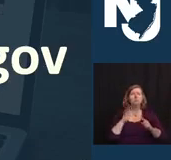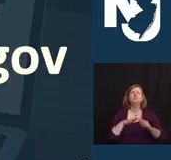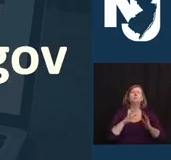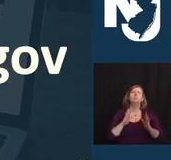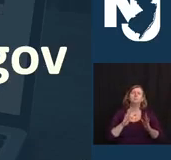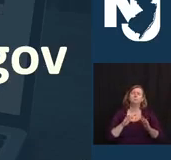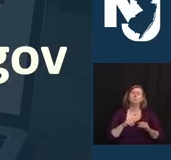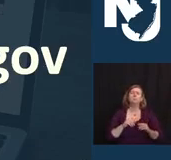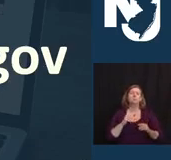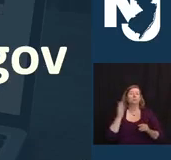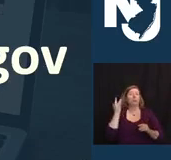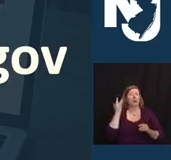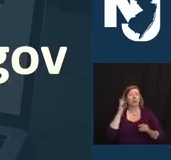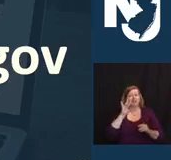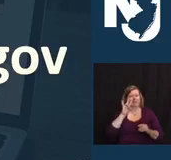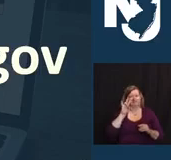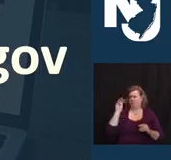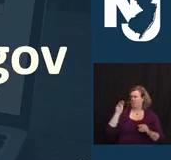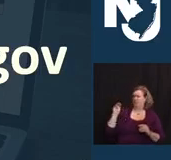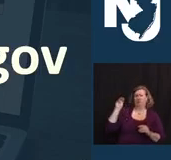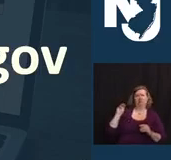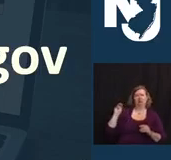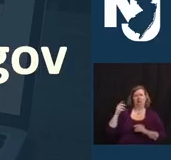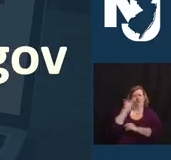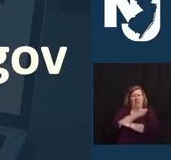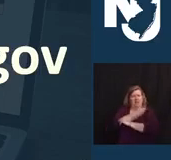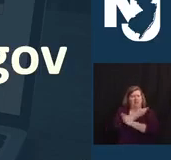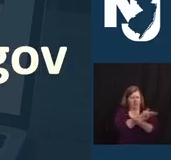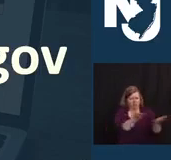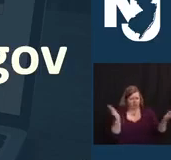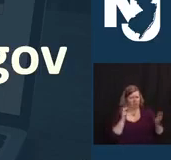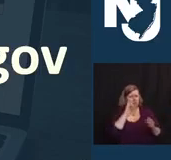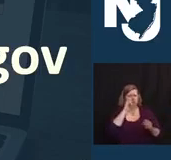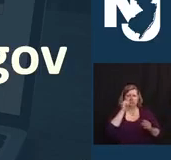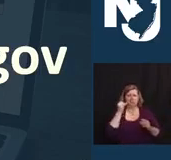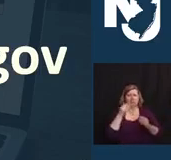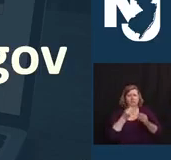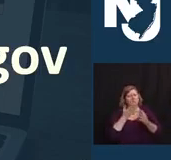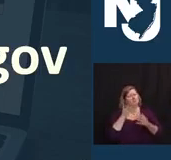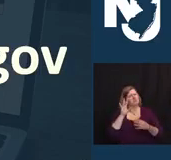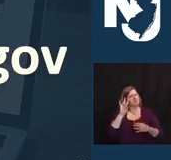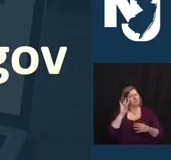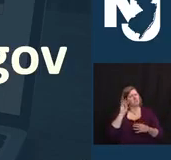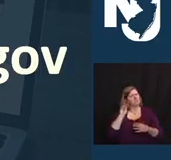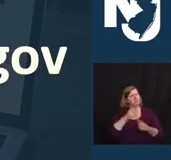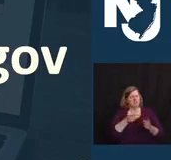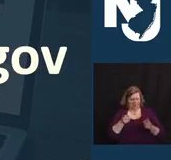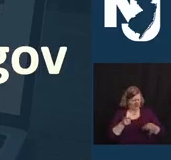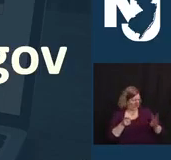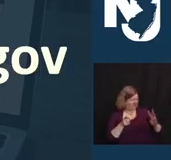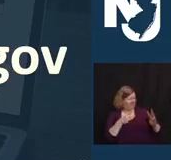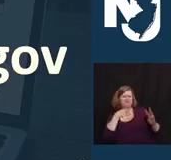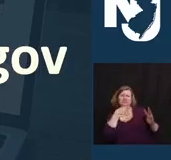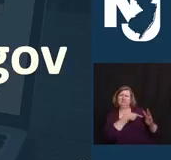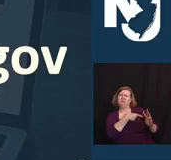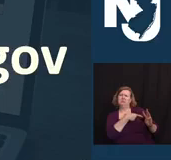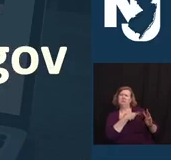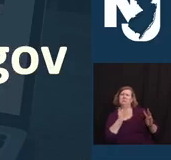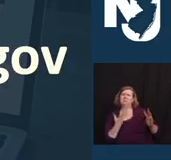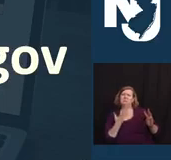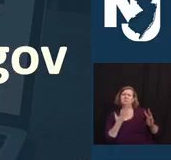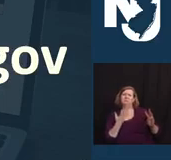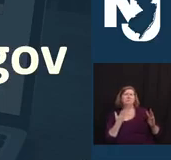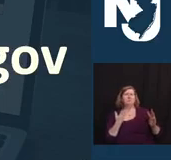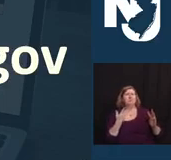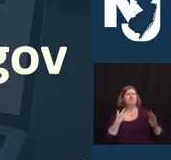million doses of the Johnson & Johnson vaccine administered nationwide. And in New Jersey, where we had administered just